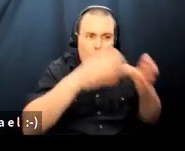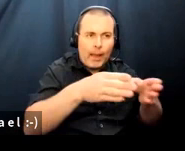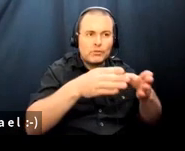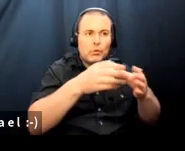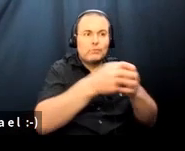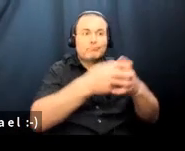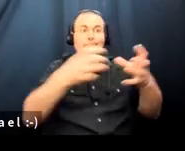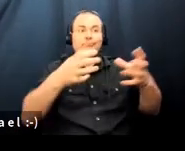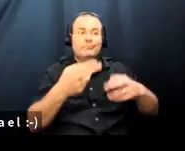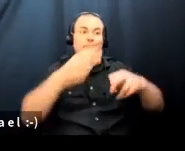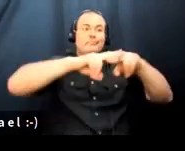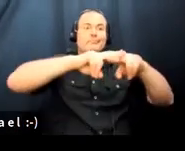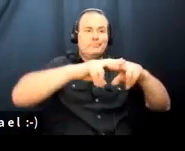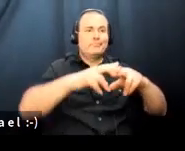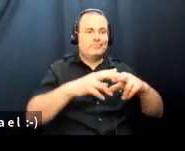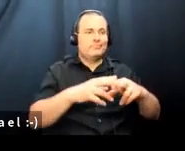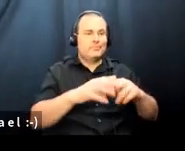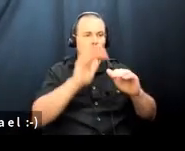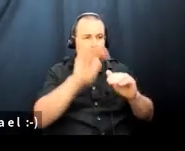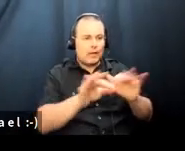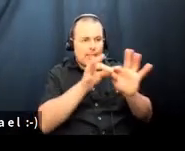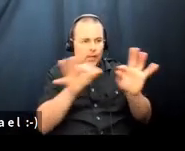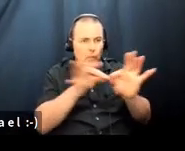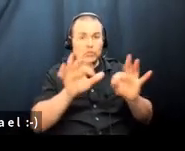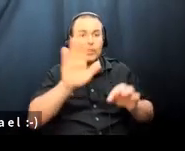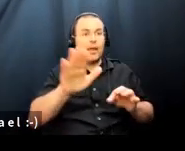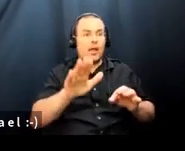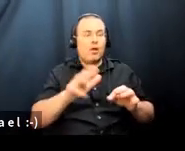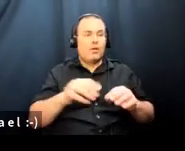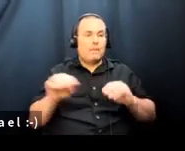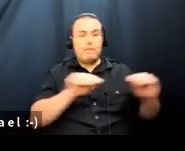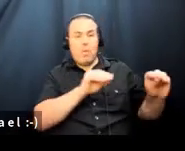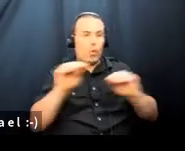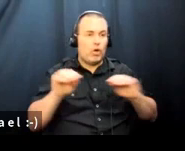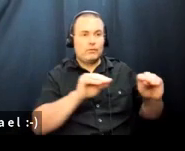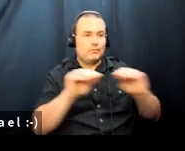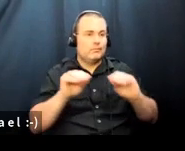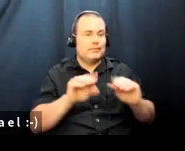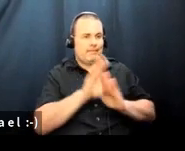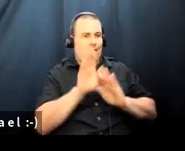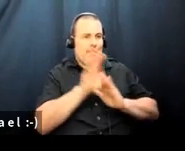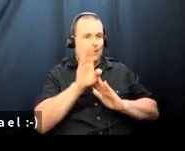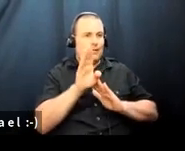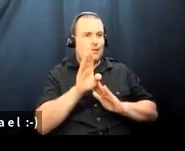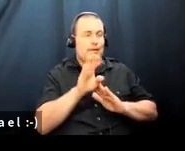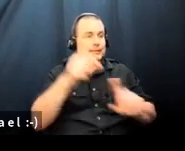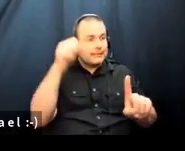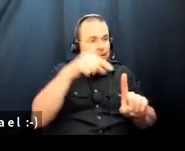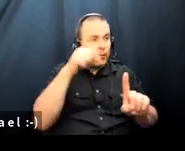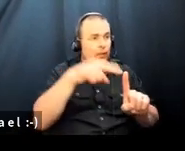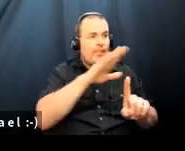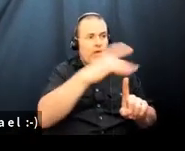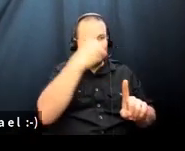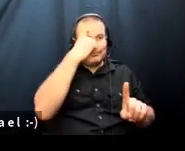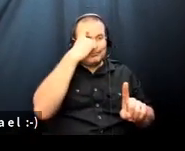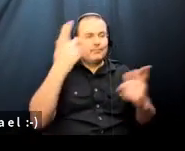a fun way to enhance your child's motor development, a fun way for you to stimulate them cognitively.